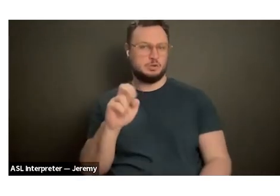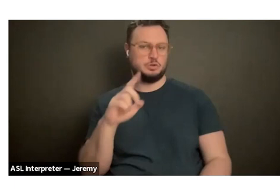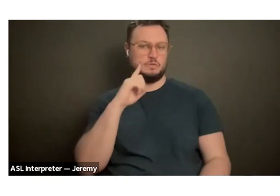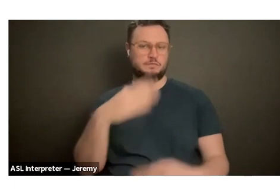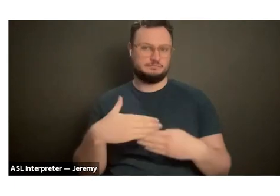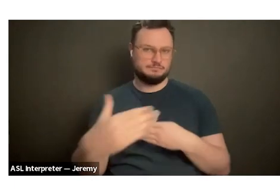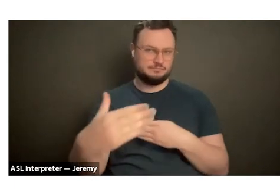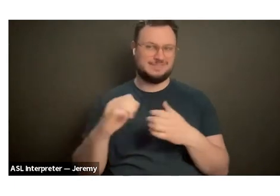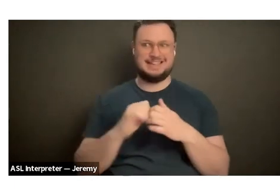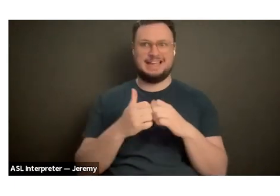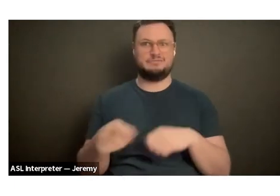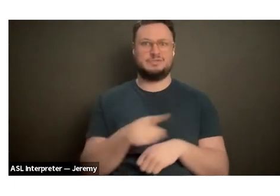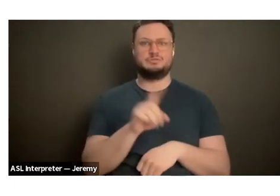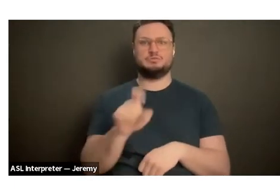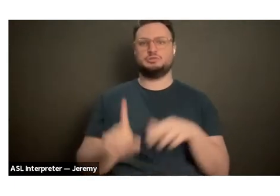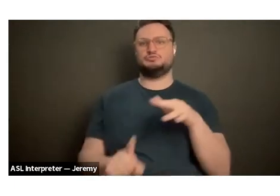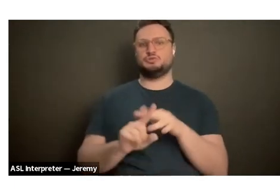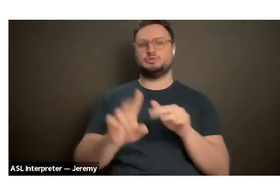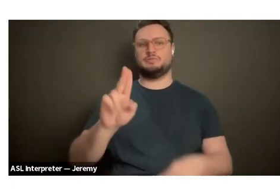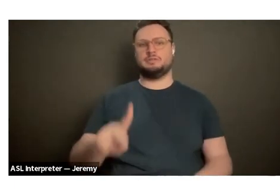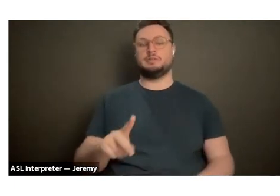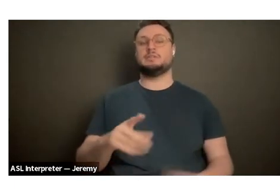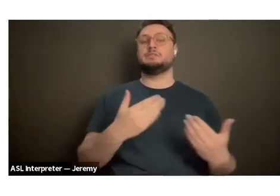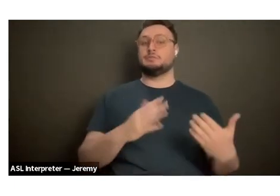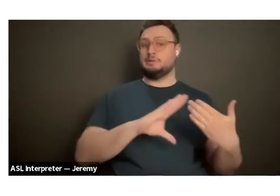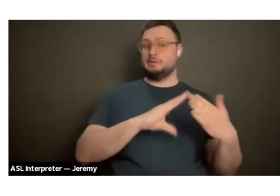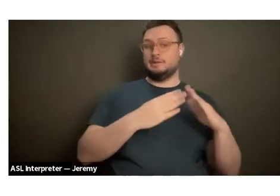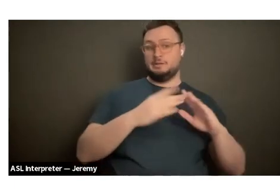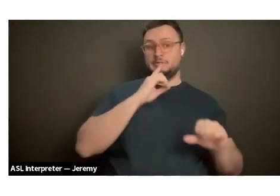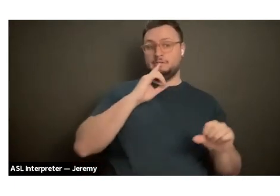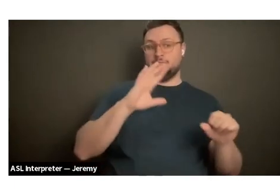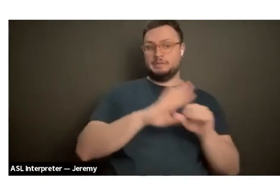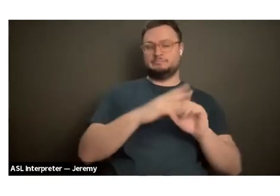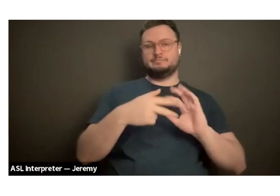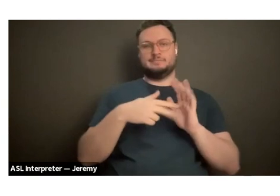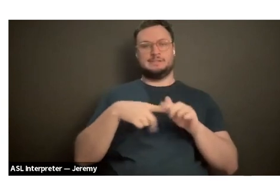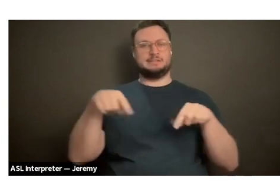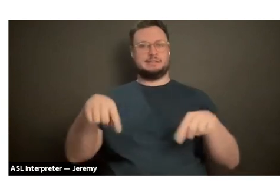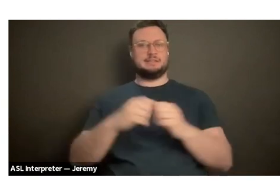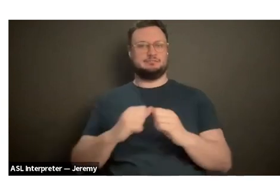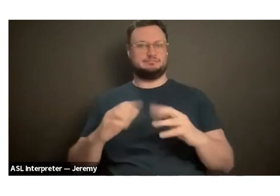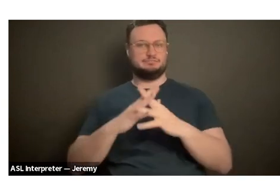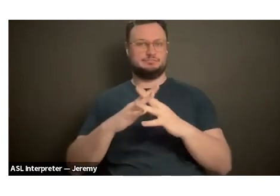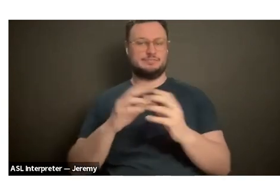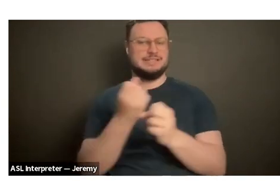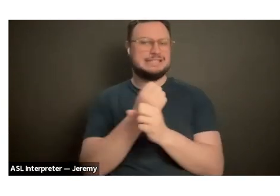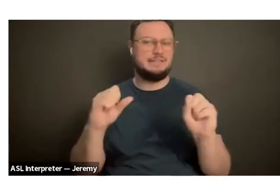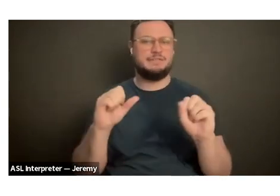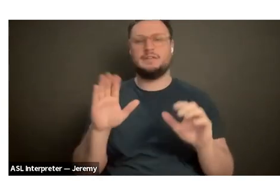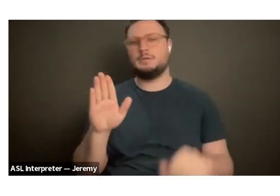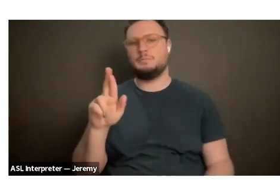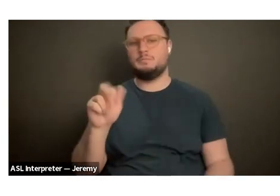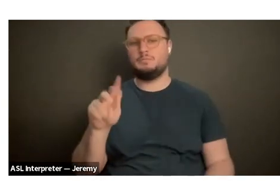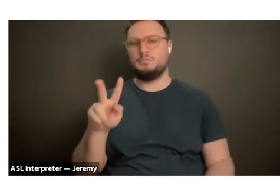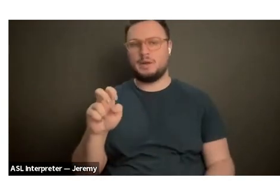ourselves. So our first community commitment is that this is going to be a safe and free space. There's going to be